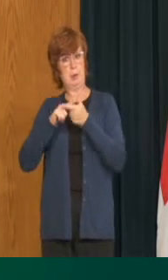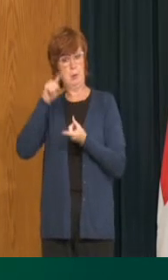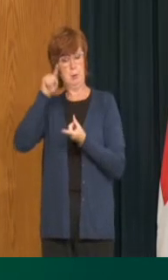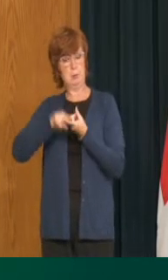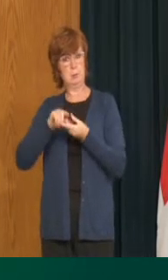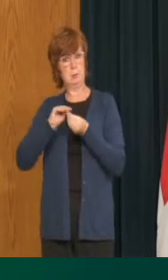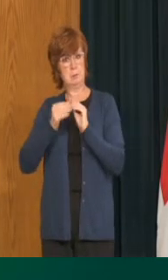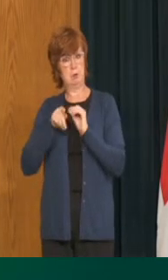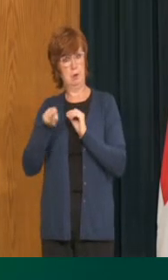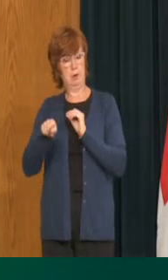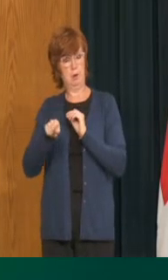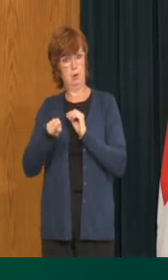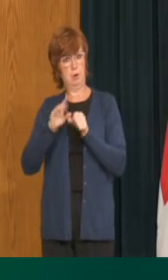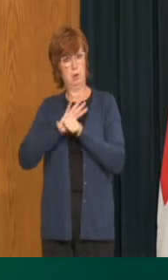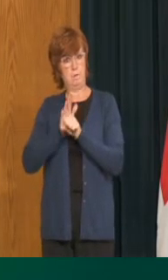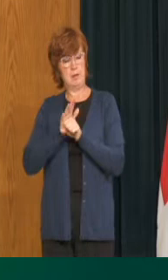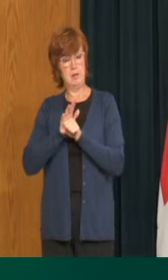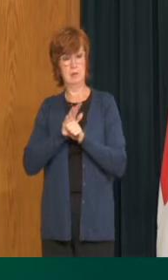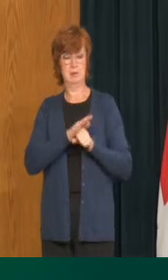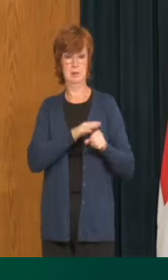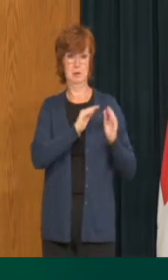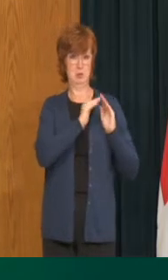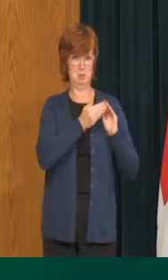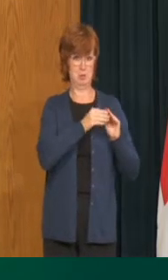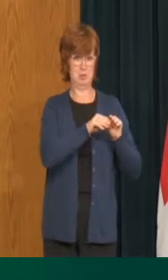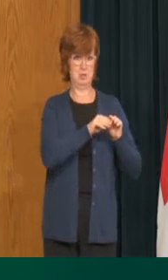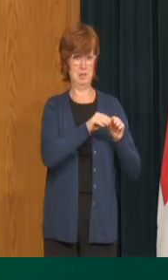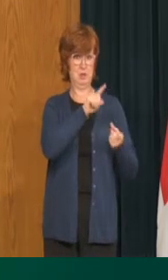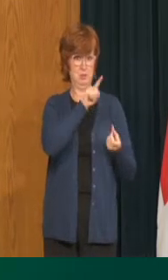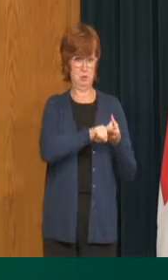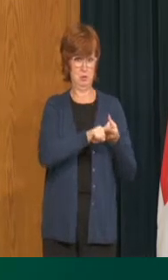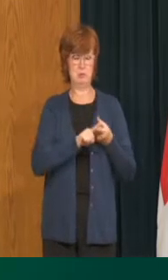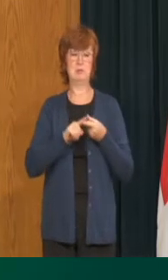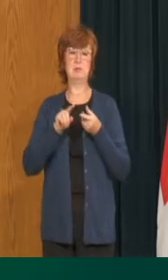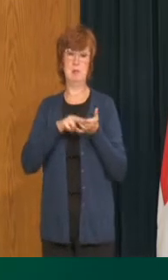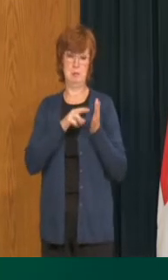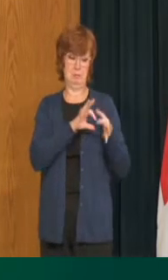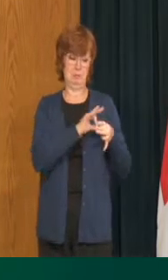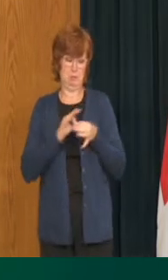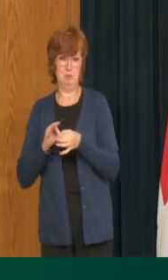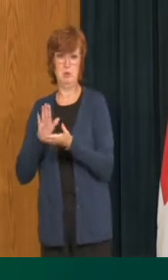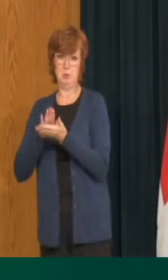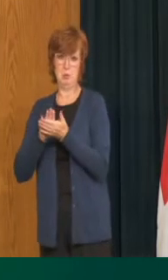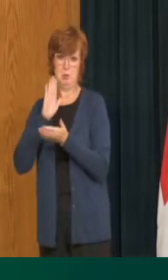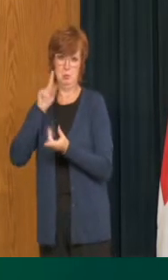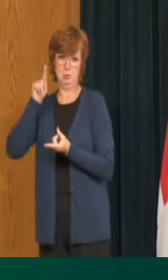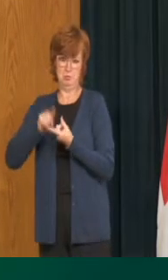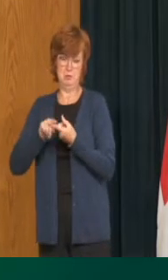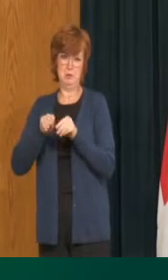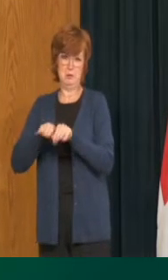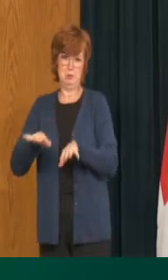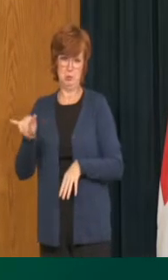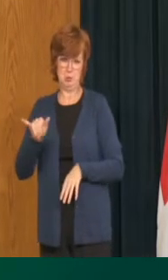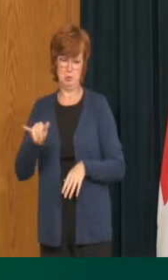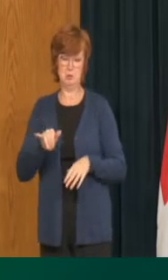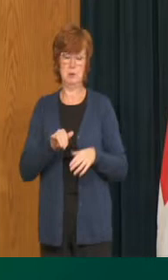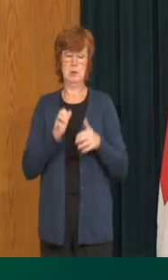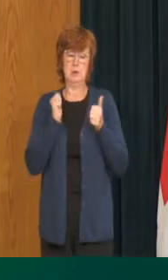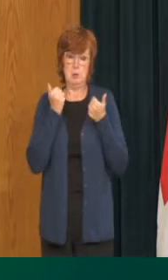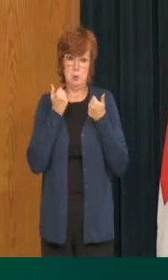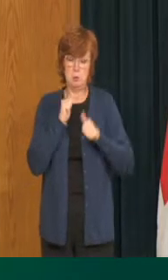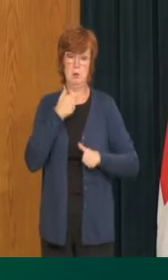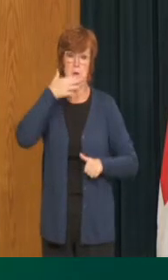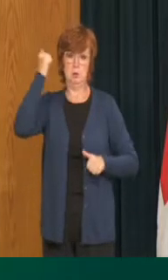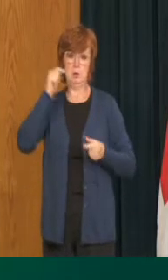out of our communities, or at least to keep the spread of COVID-19 as low as possible in our communities, and that we are doing